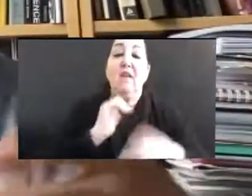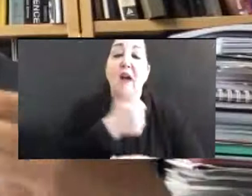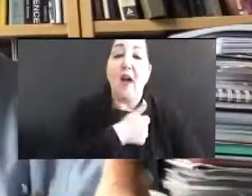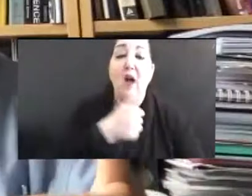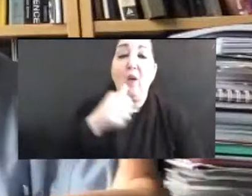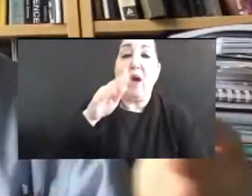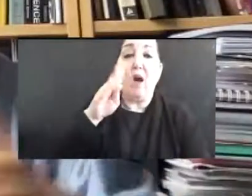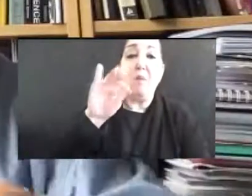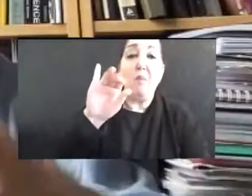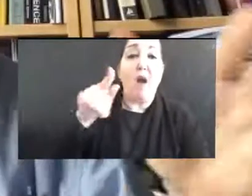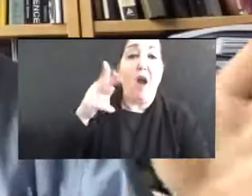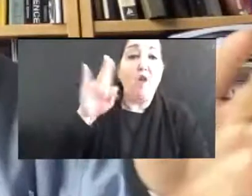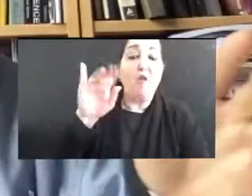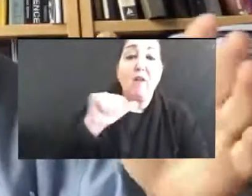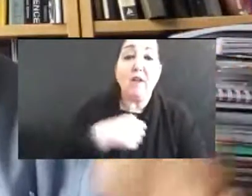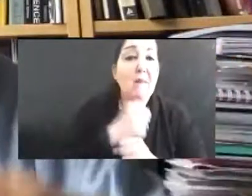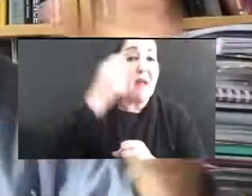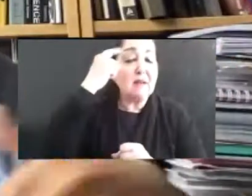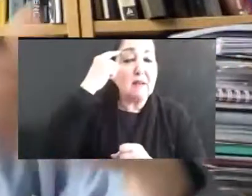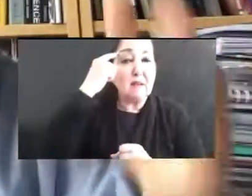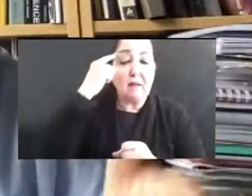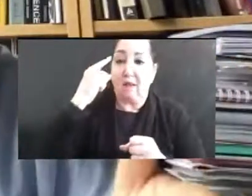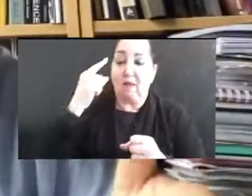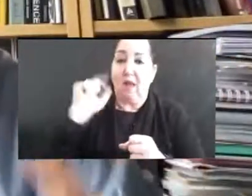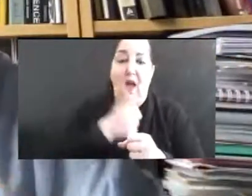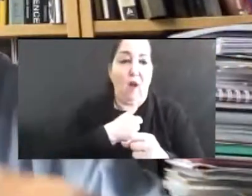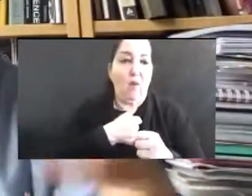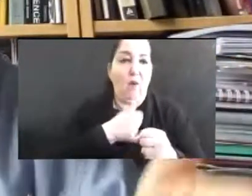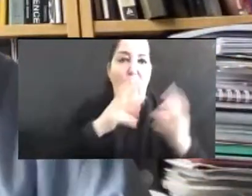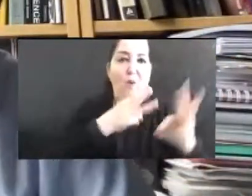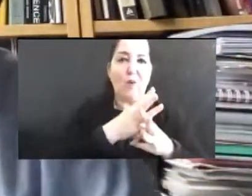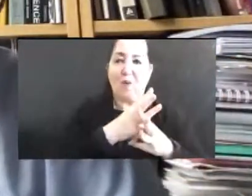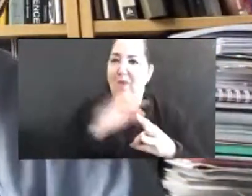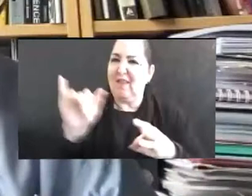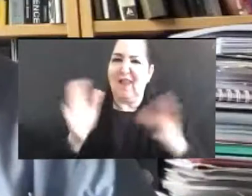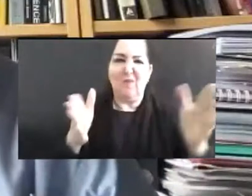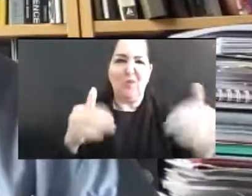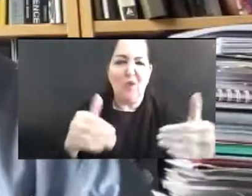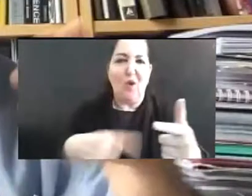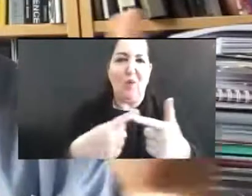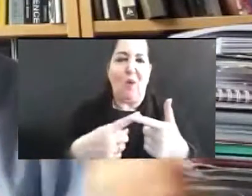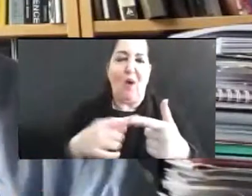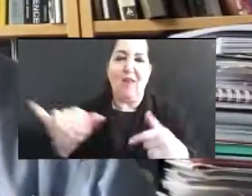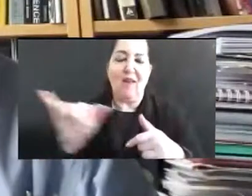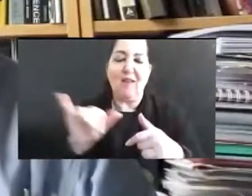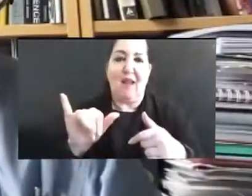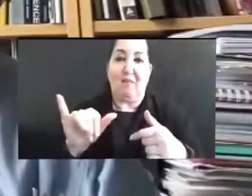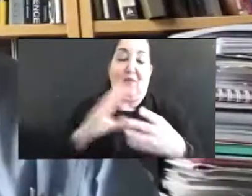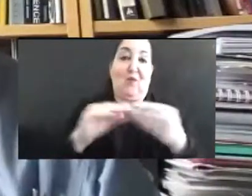if our biographies would not make sense at all, that we will ever be in the same room or even in the same train